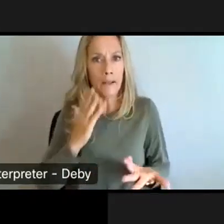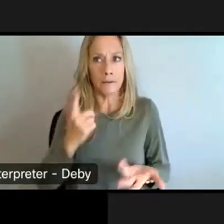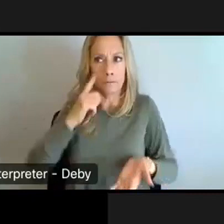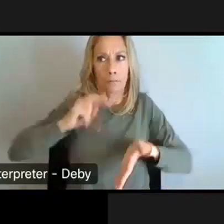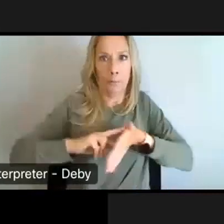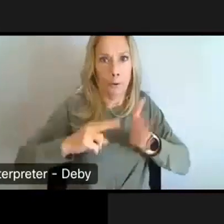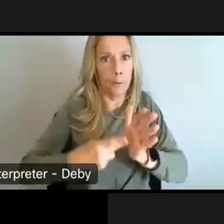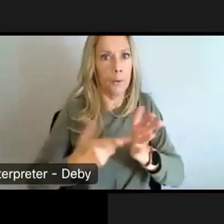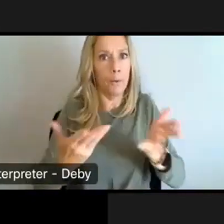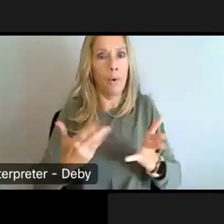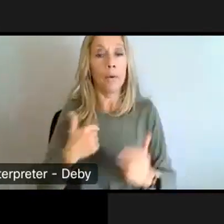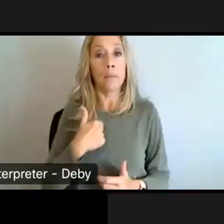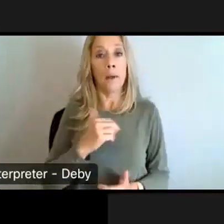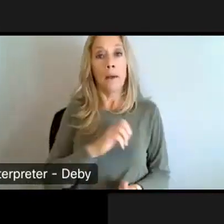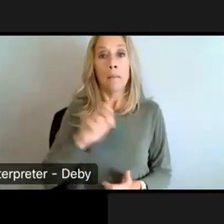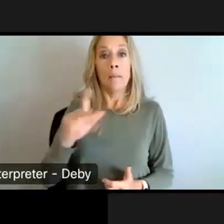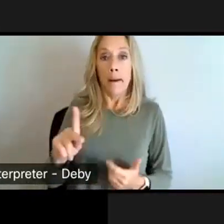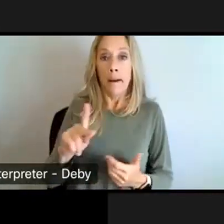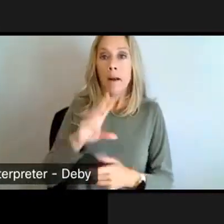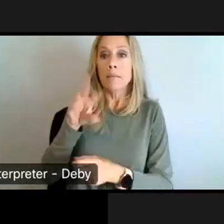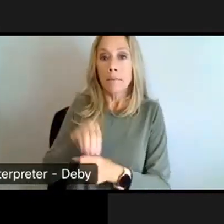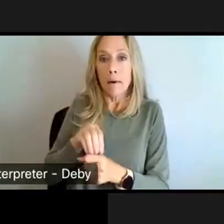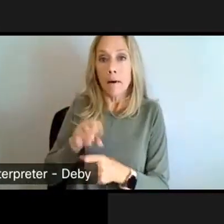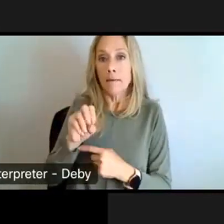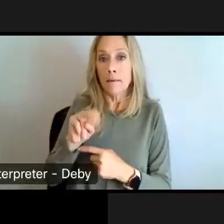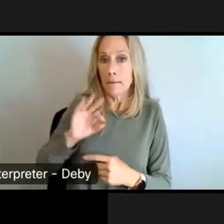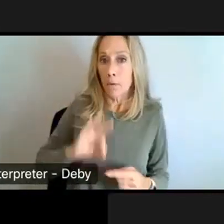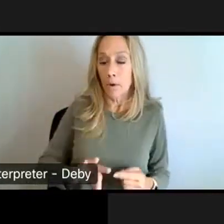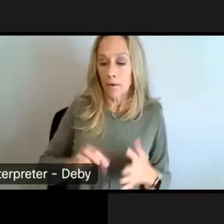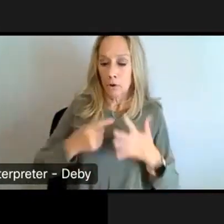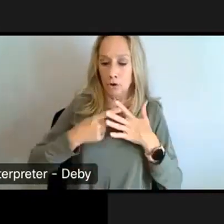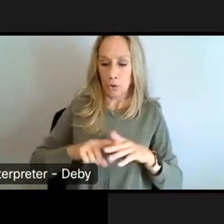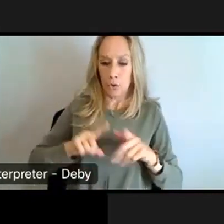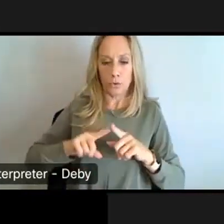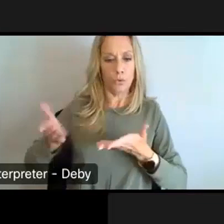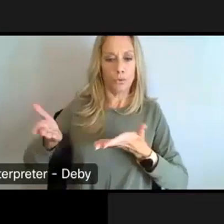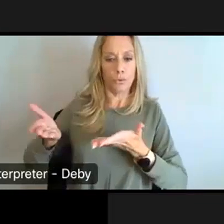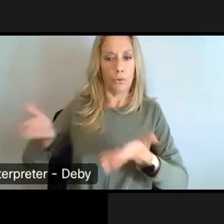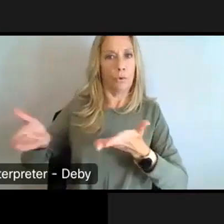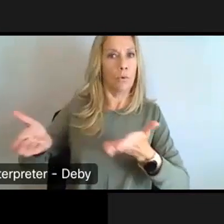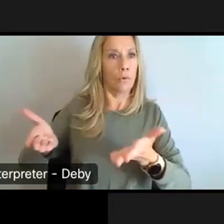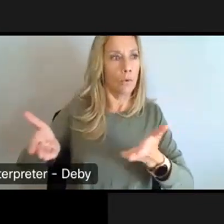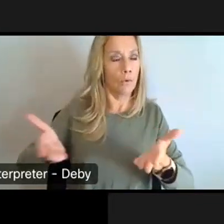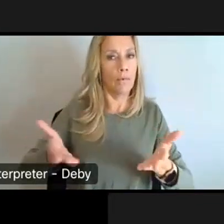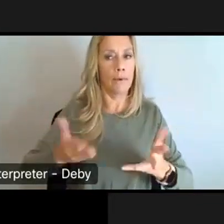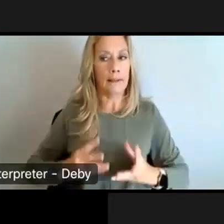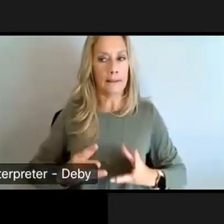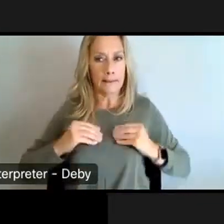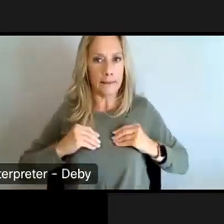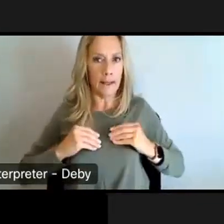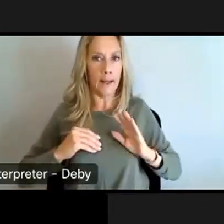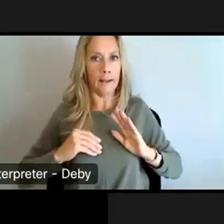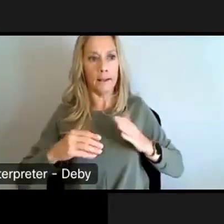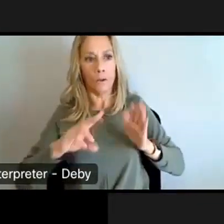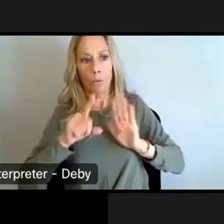giving back to these nonprofits, starting to serve again, um, kind of taking on leadership roles